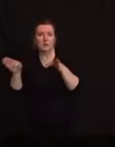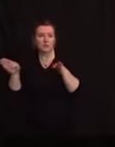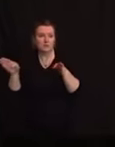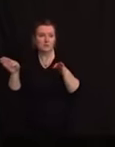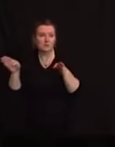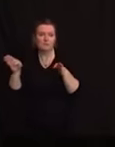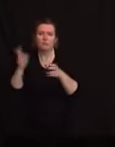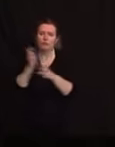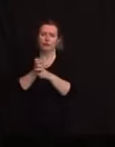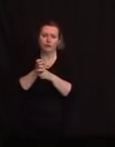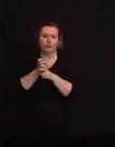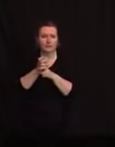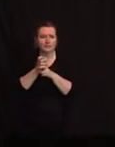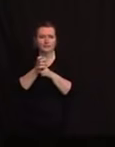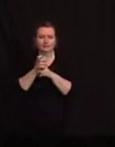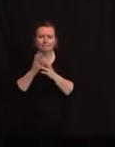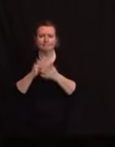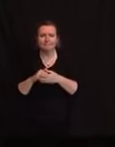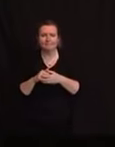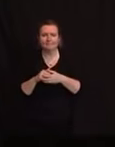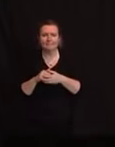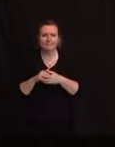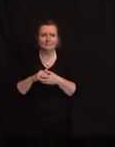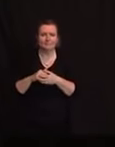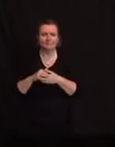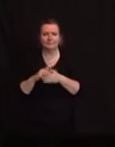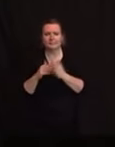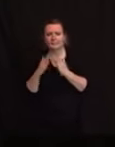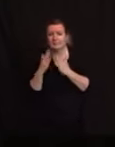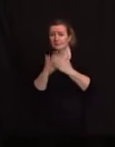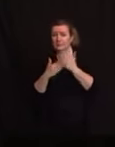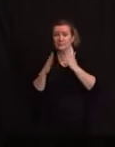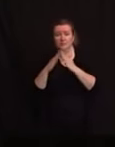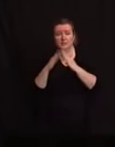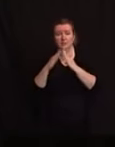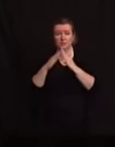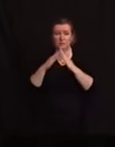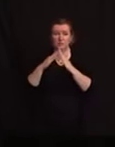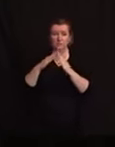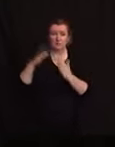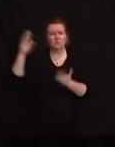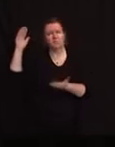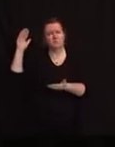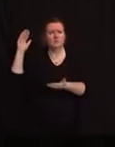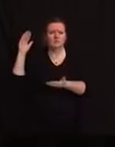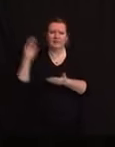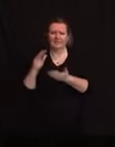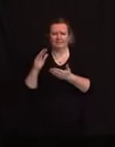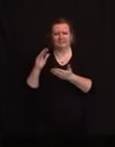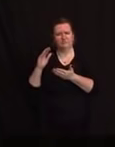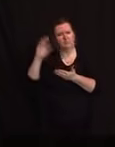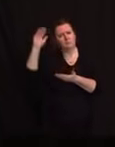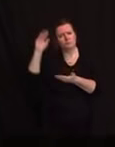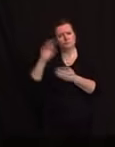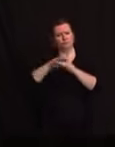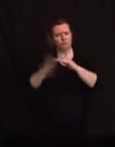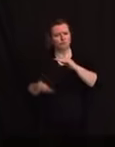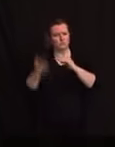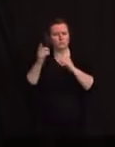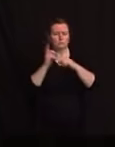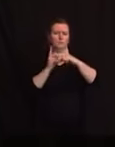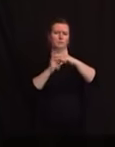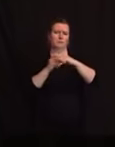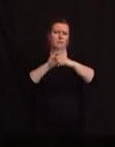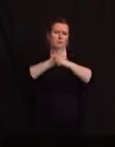a limited number of new cases each day to really try to do the best that they can to do as much contact tracing as